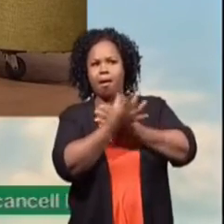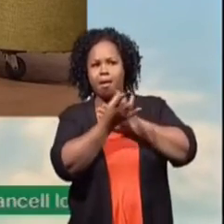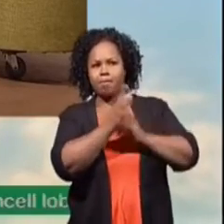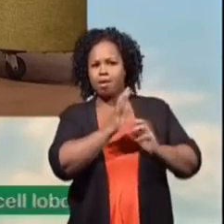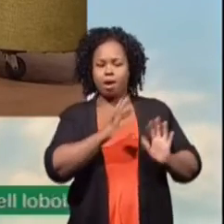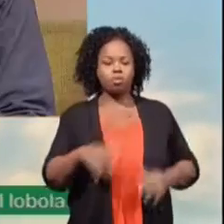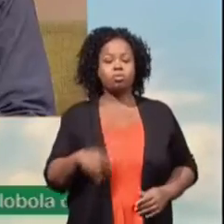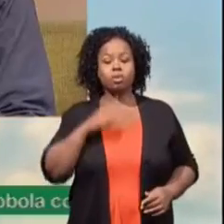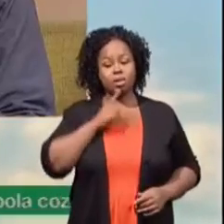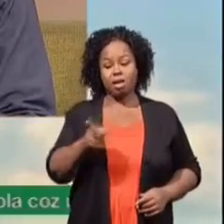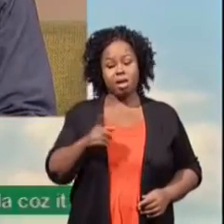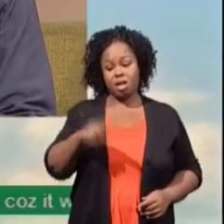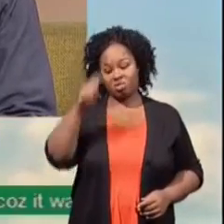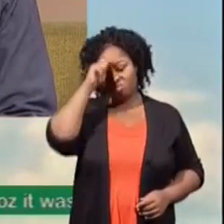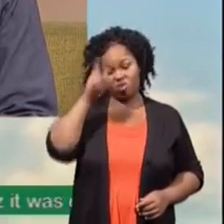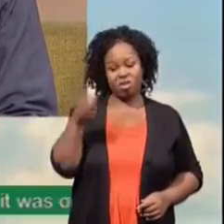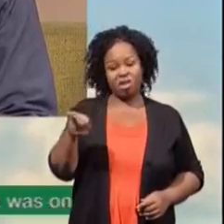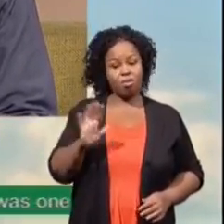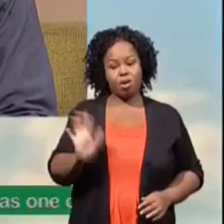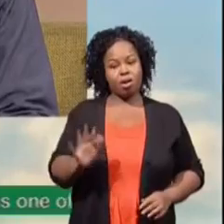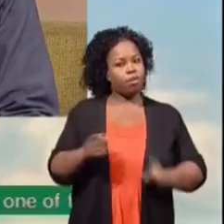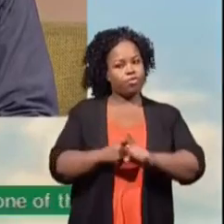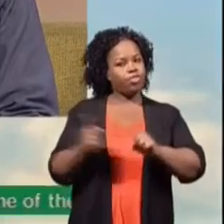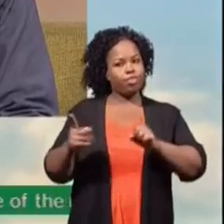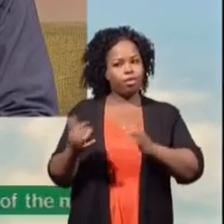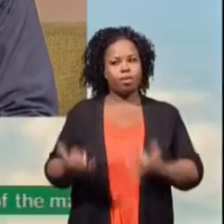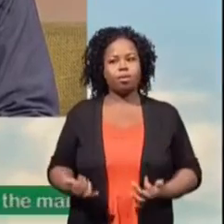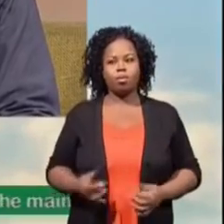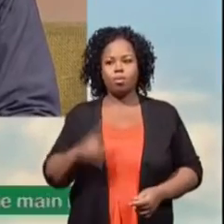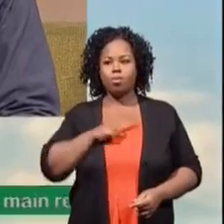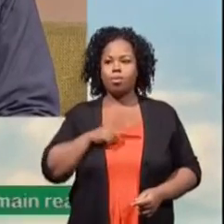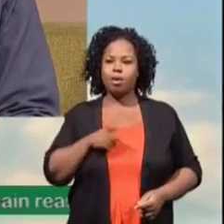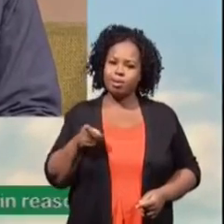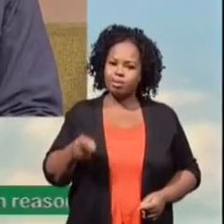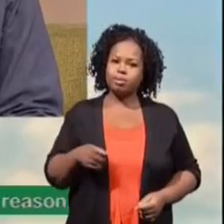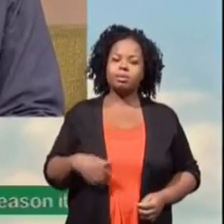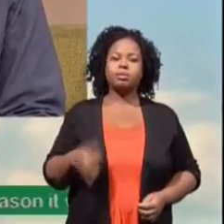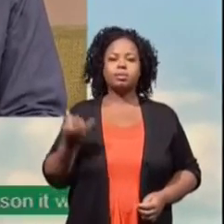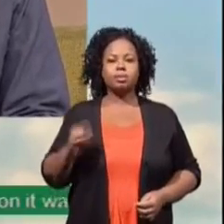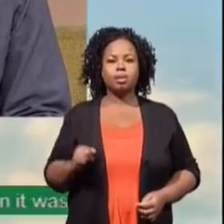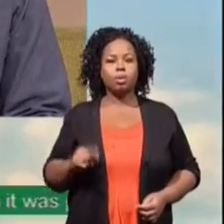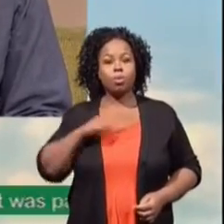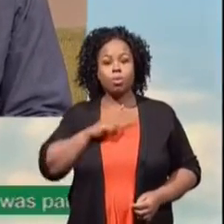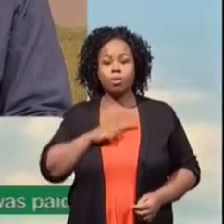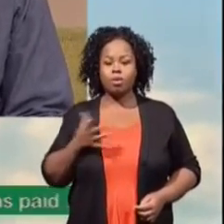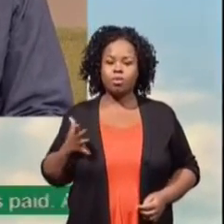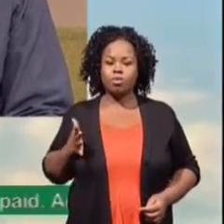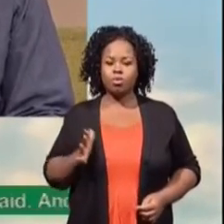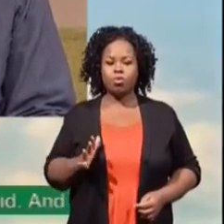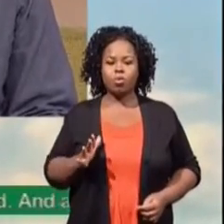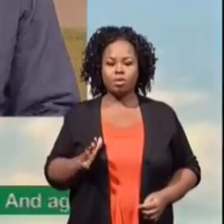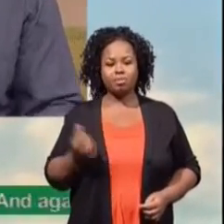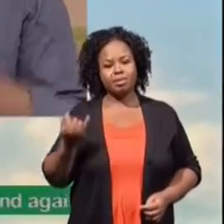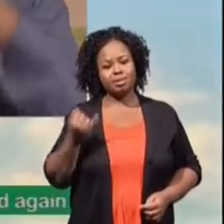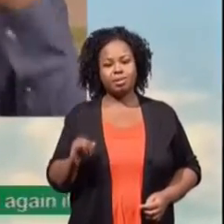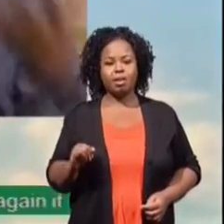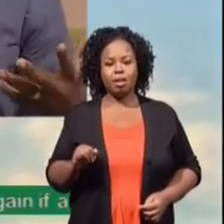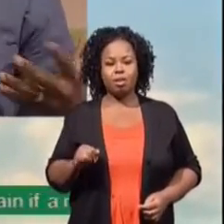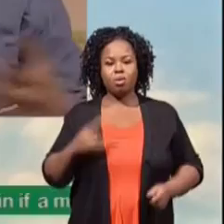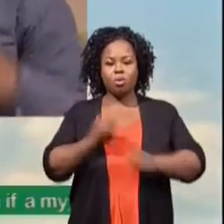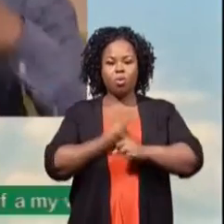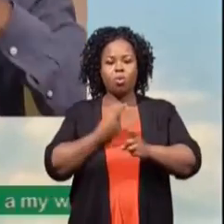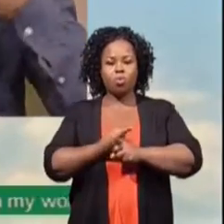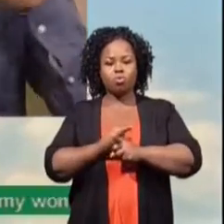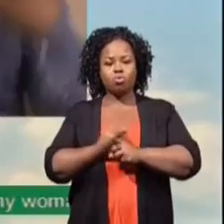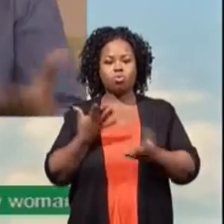umama manje sekaya ngibonisa ukuthi hayi mfana wami uyabhayiza manje mawenza so ngoba lo muntu lona kusamele angithi usafuna ukuthi alale